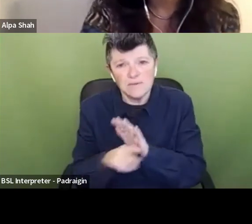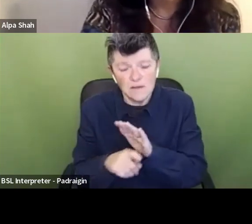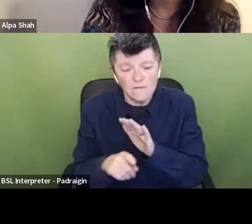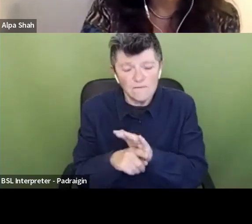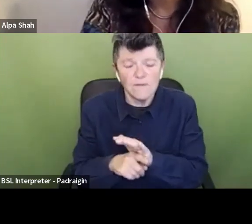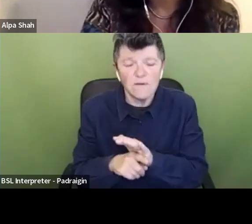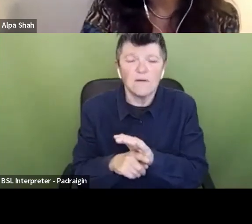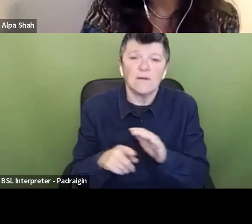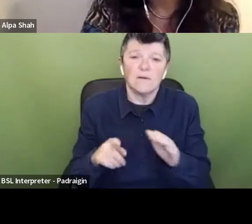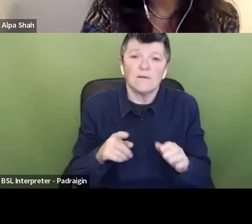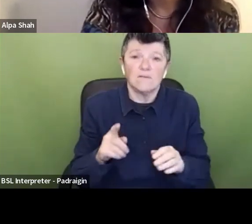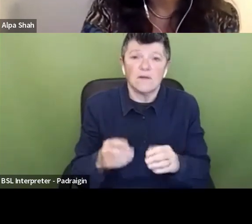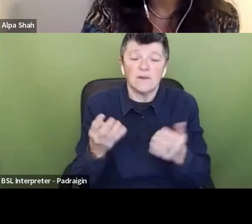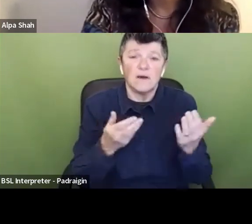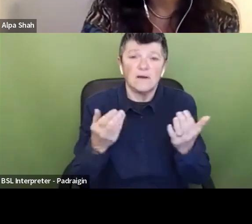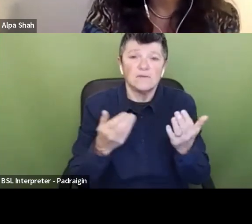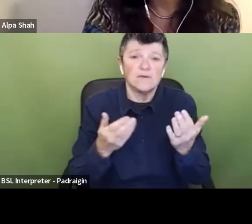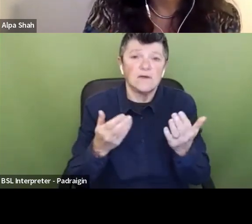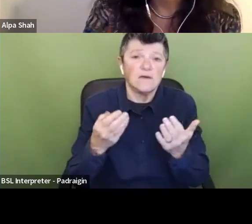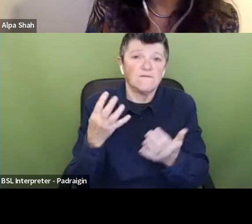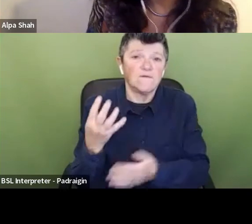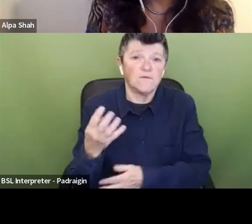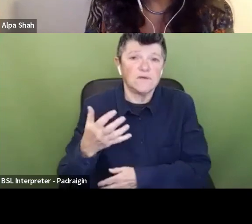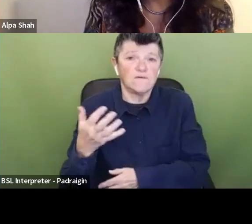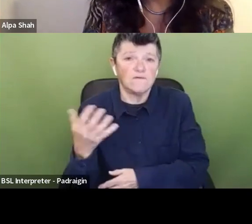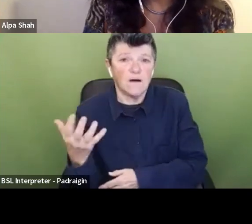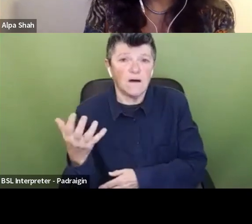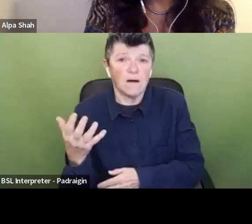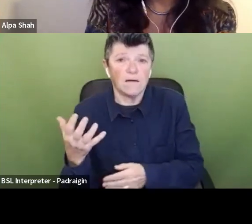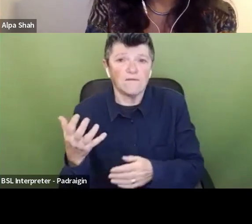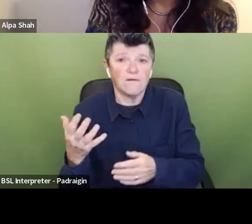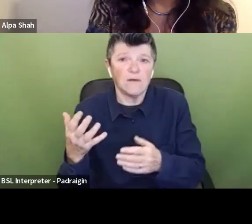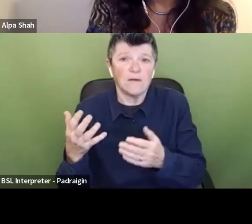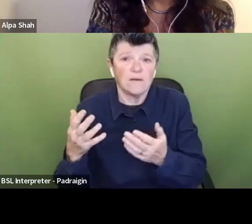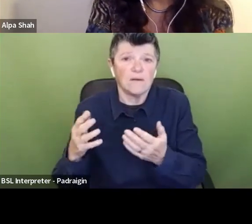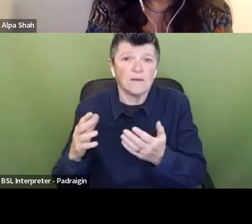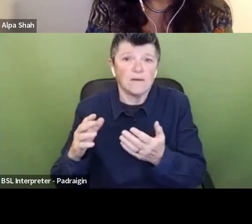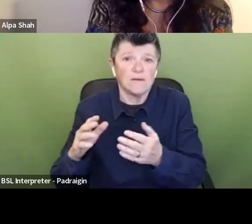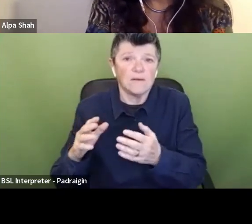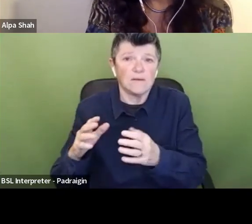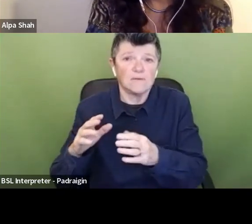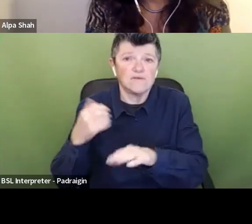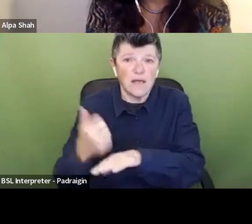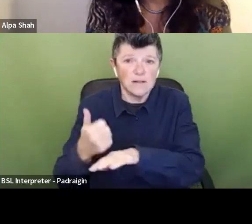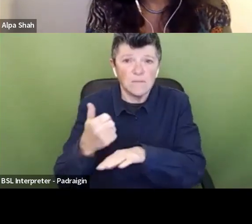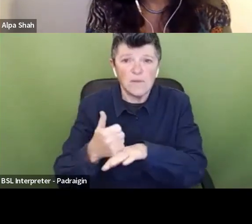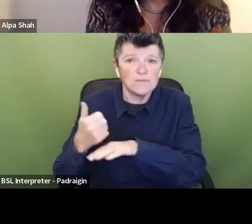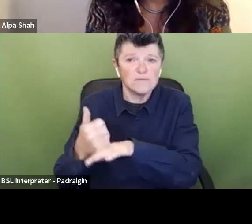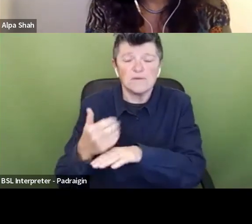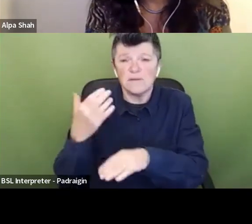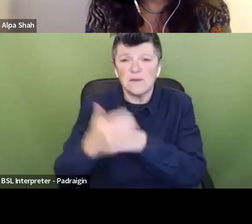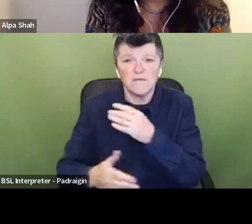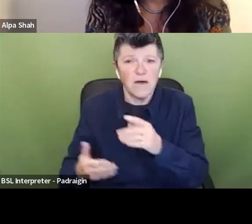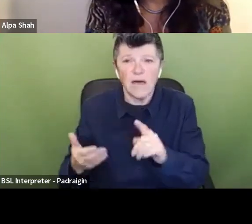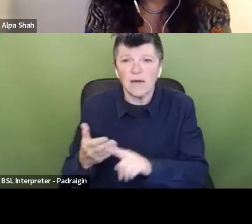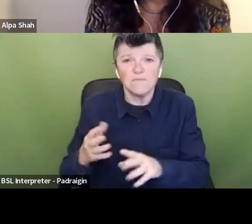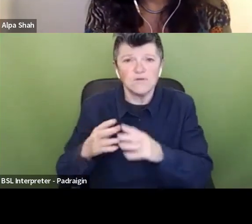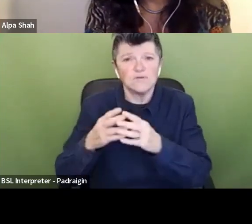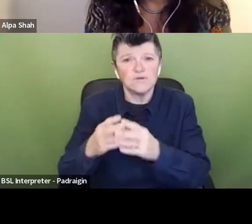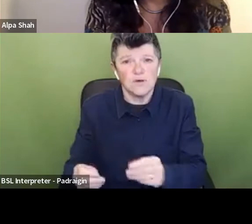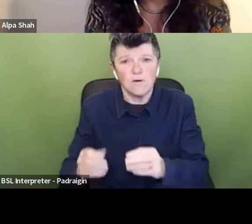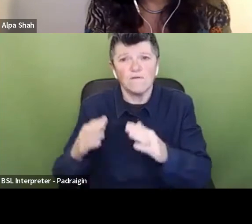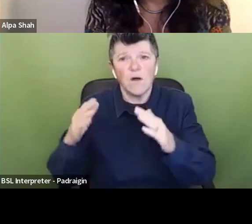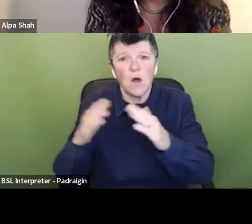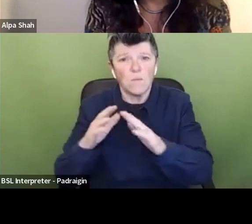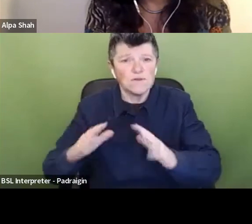the 1945 settlement never actually intended to solve homelessness in the sense that we would now regard it.